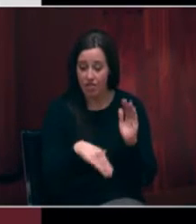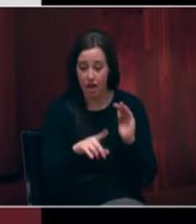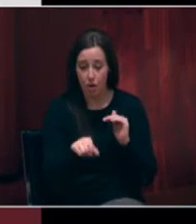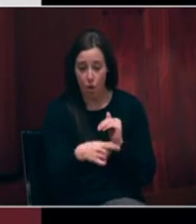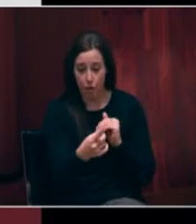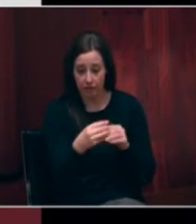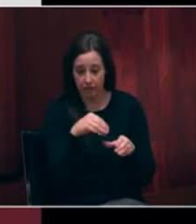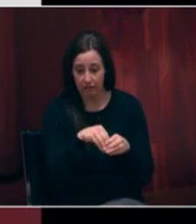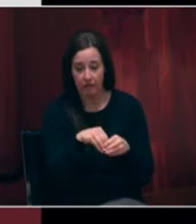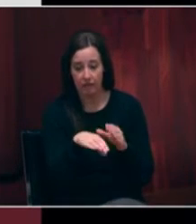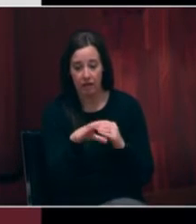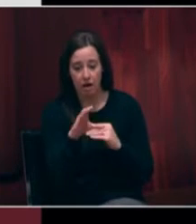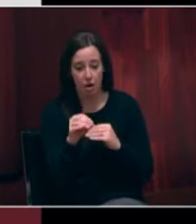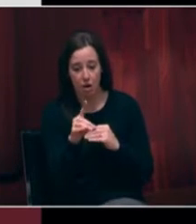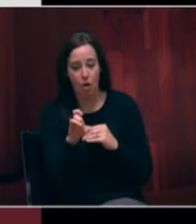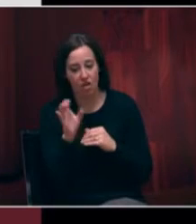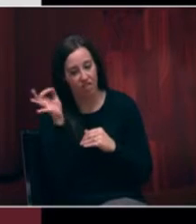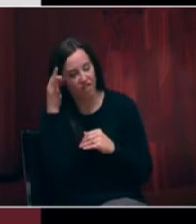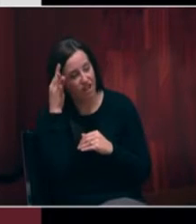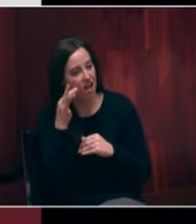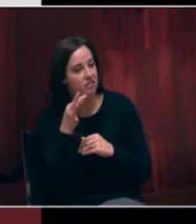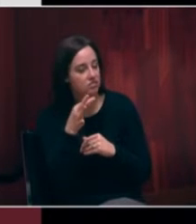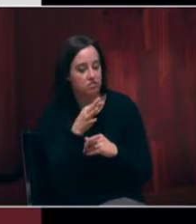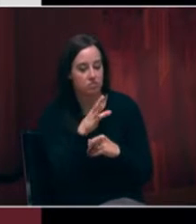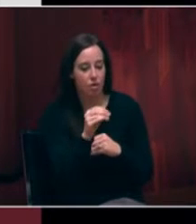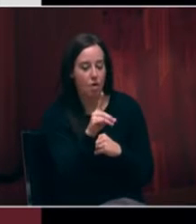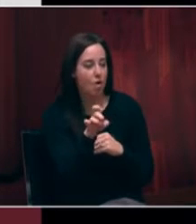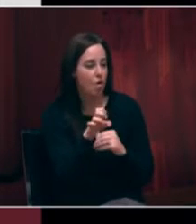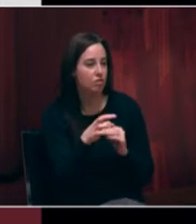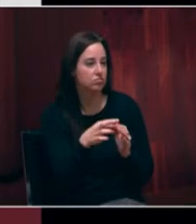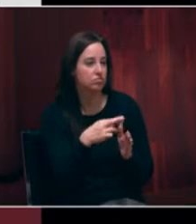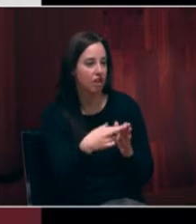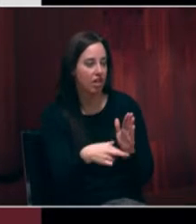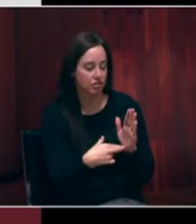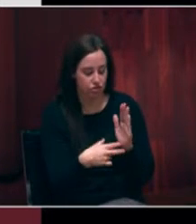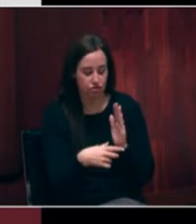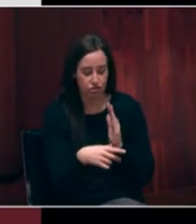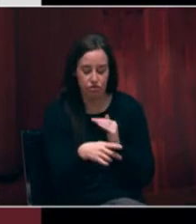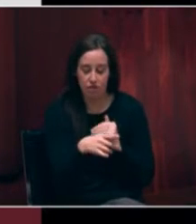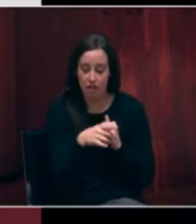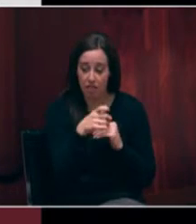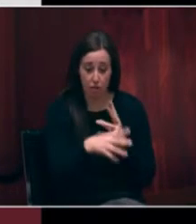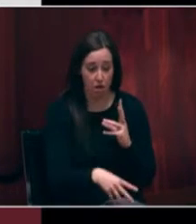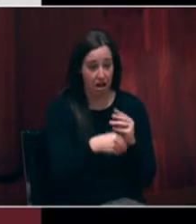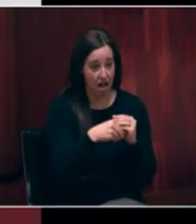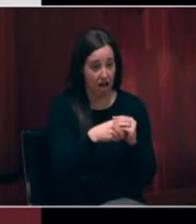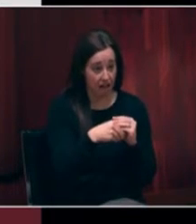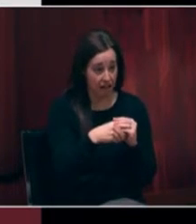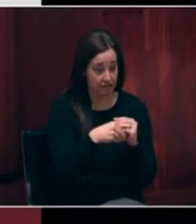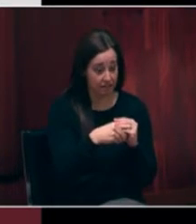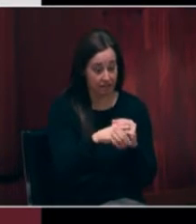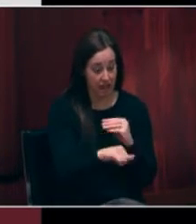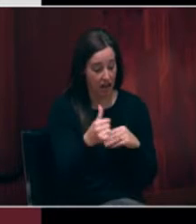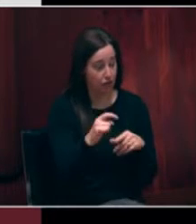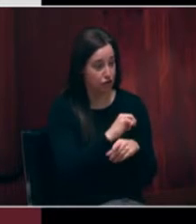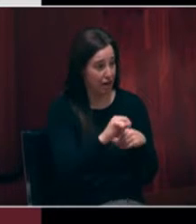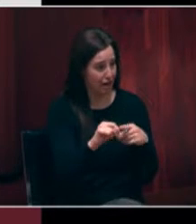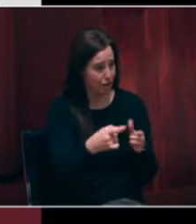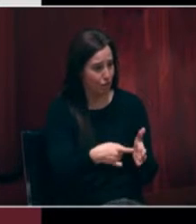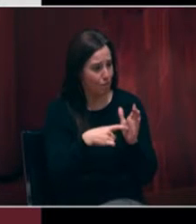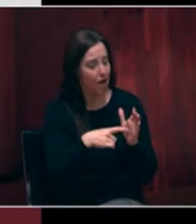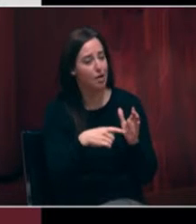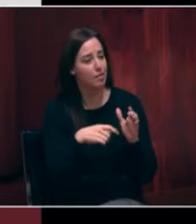Regulations, that we did that carefully, that we weren't creating another training requirement for the whole federal workforce without understanding the